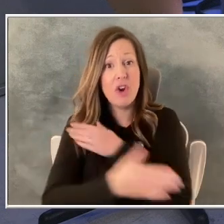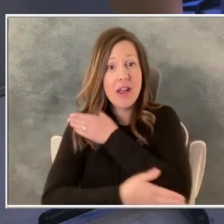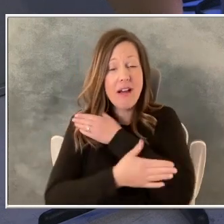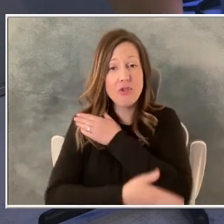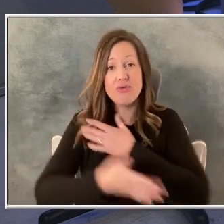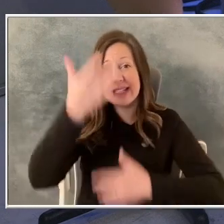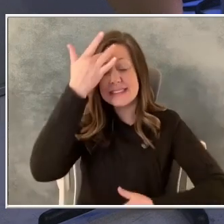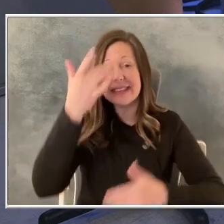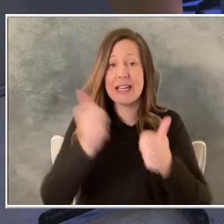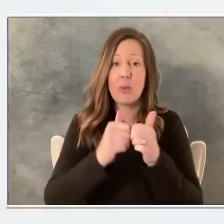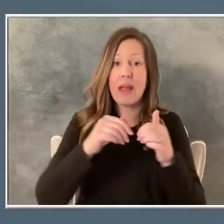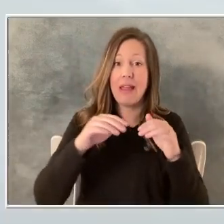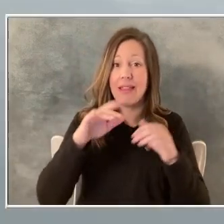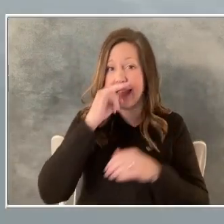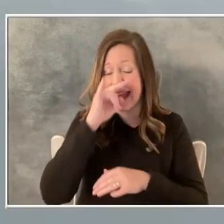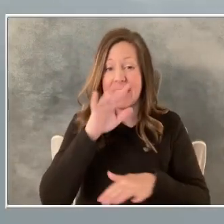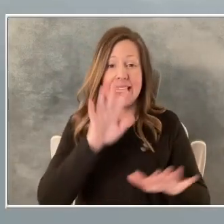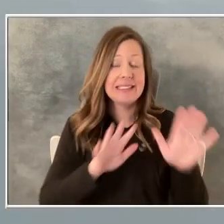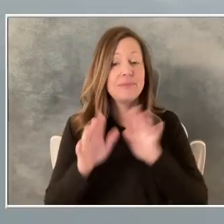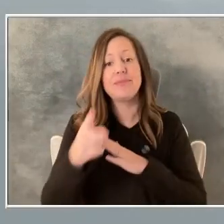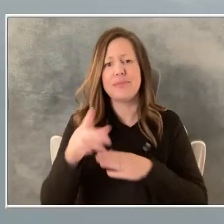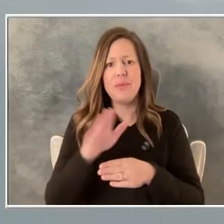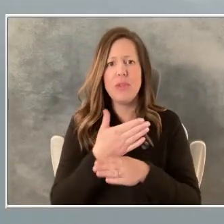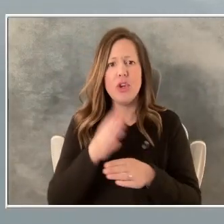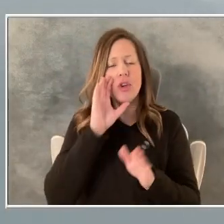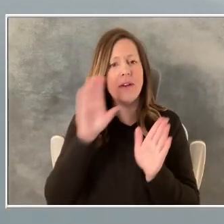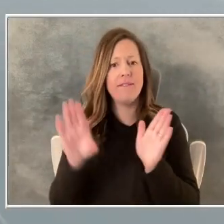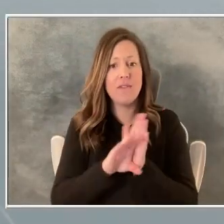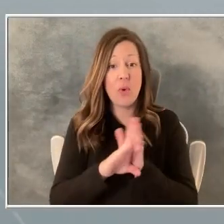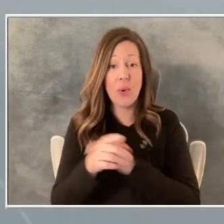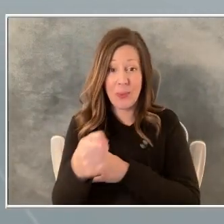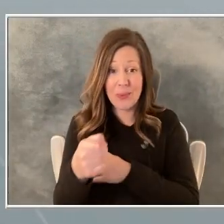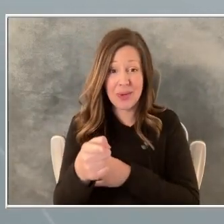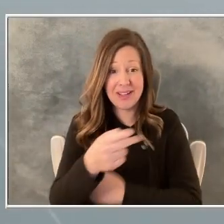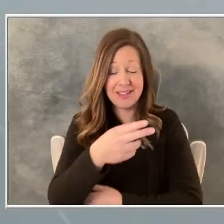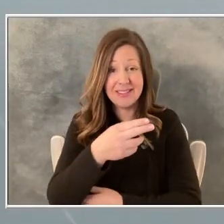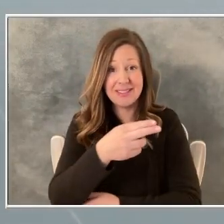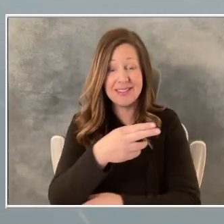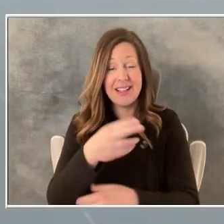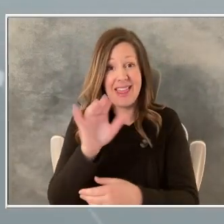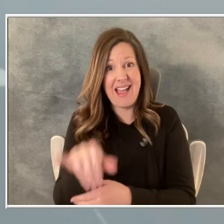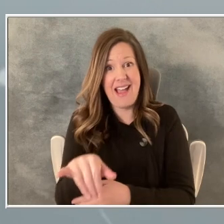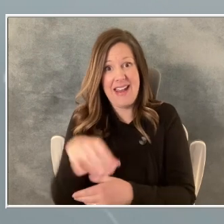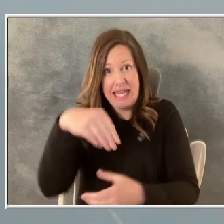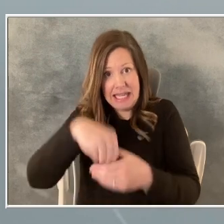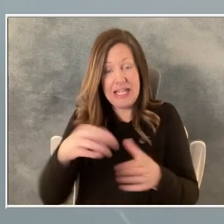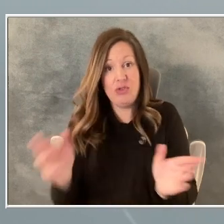and you shared a photo of you, as you mentioned, in the hotel room, hooked up to this IV.